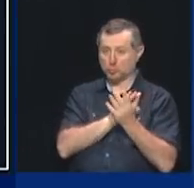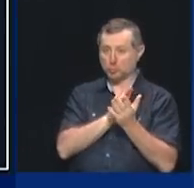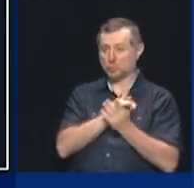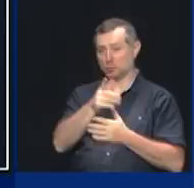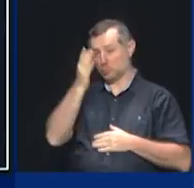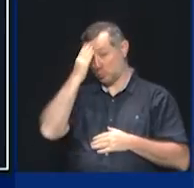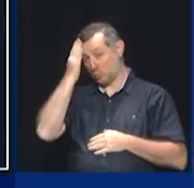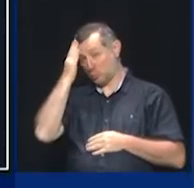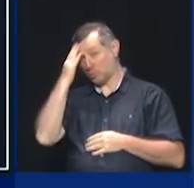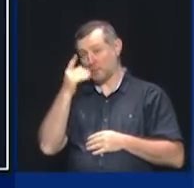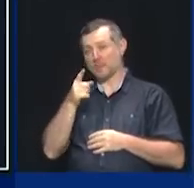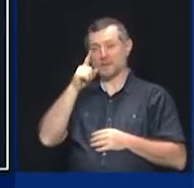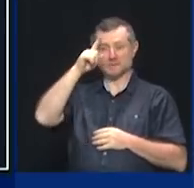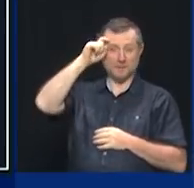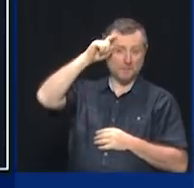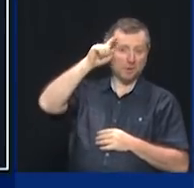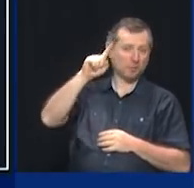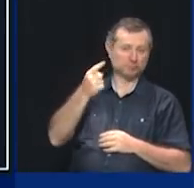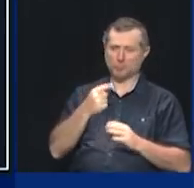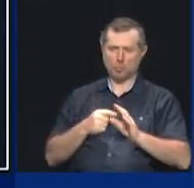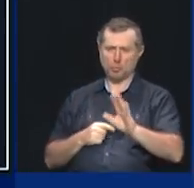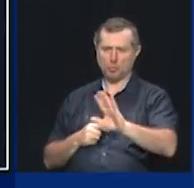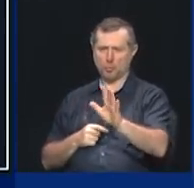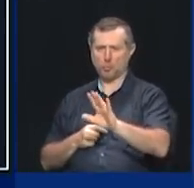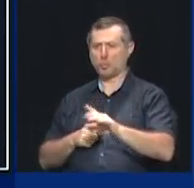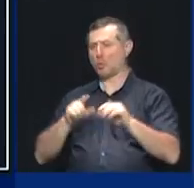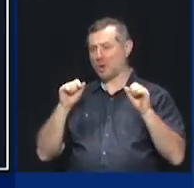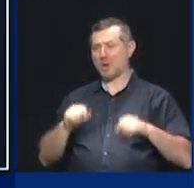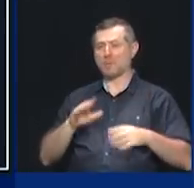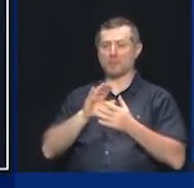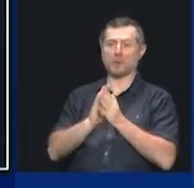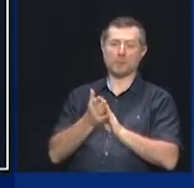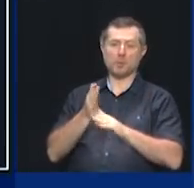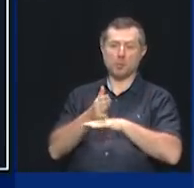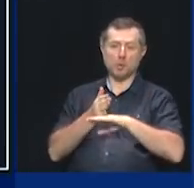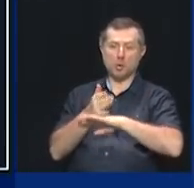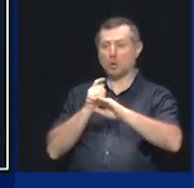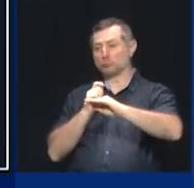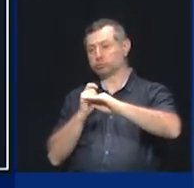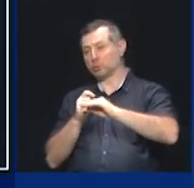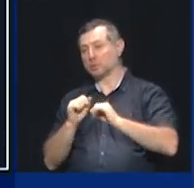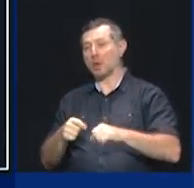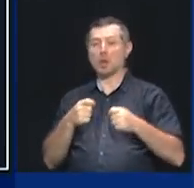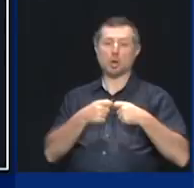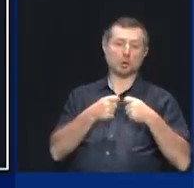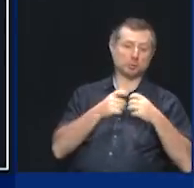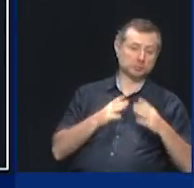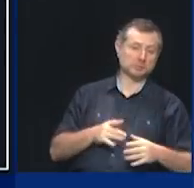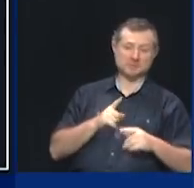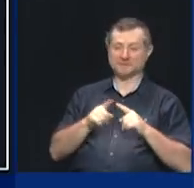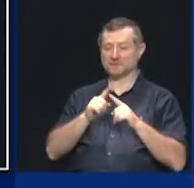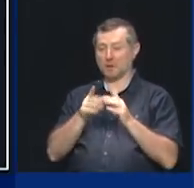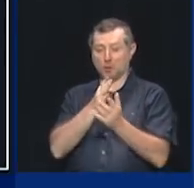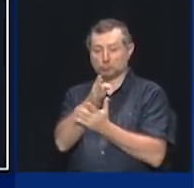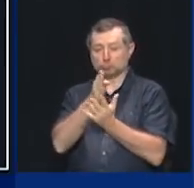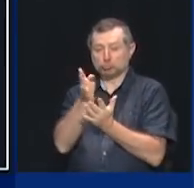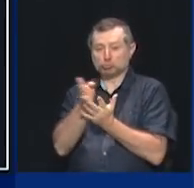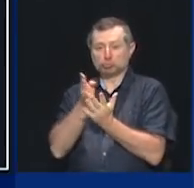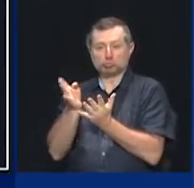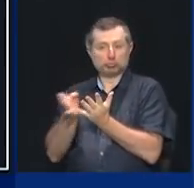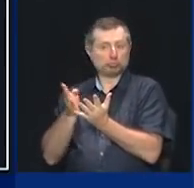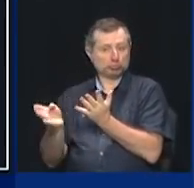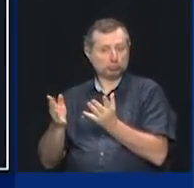a stopgap. You can be a carpenter, you can be an electrician, you can be a tradesman, you can have an entire